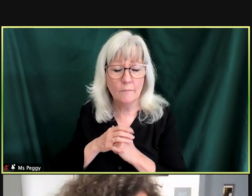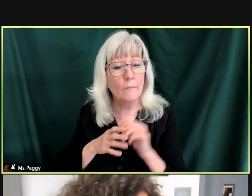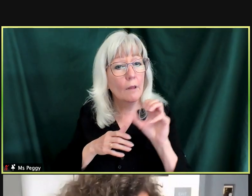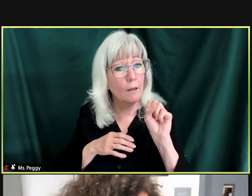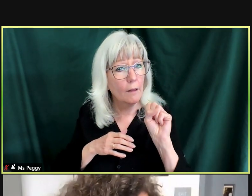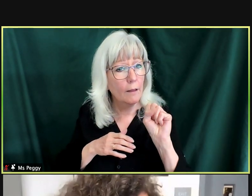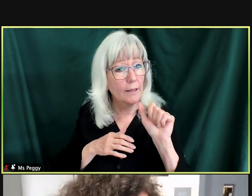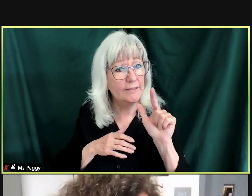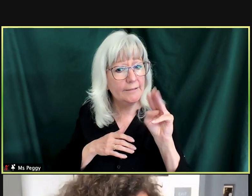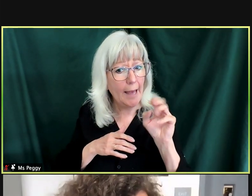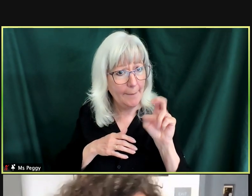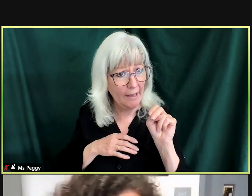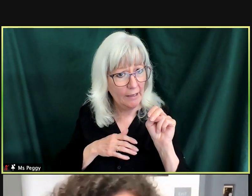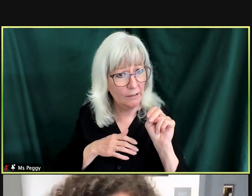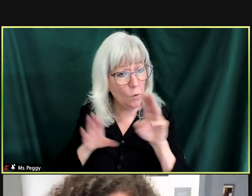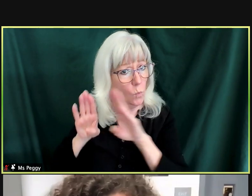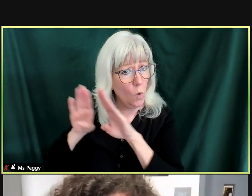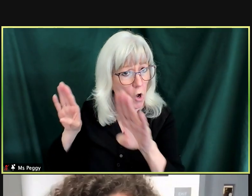Salmon walls,